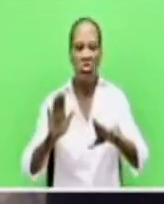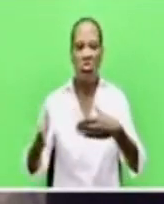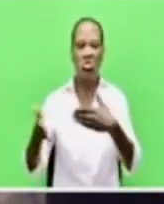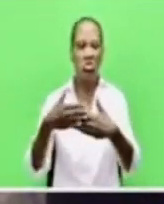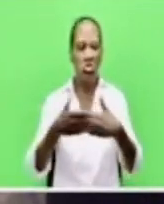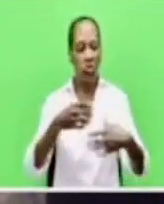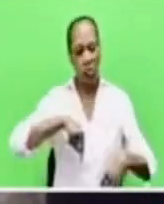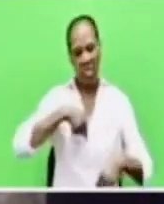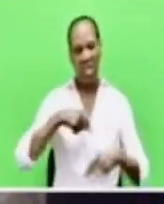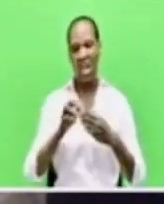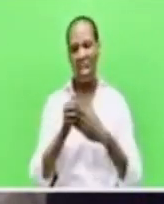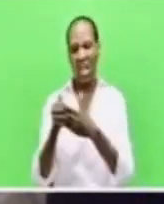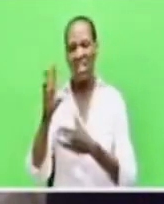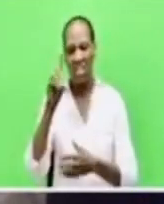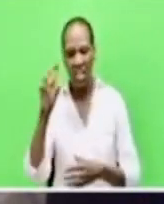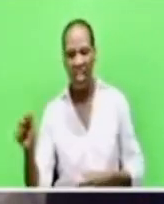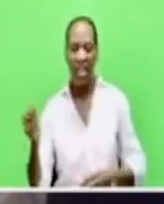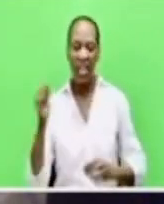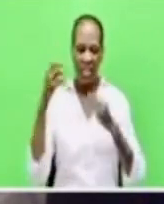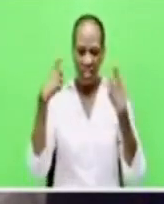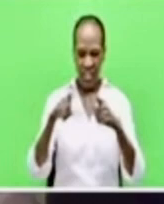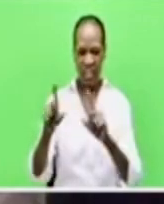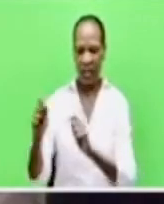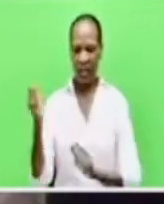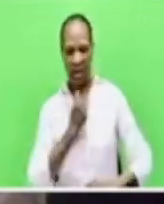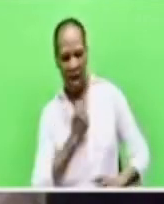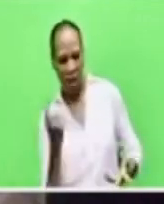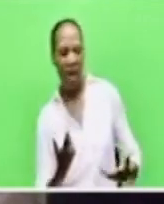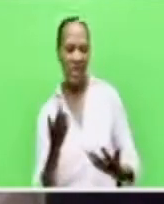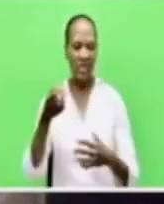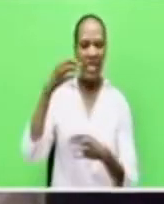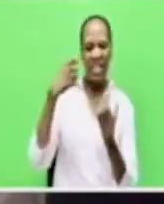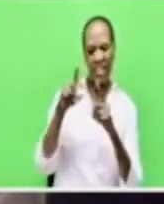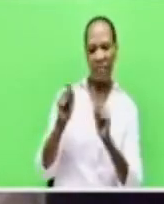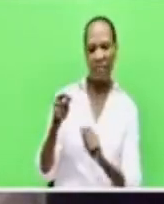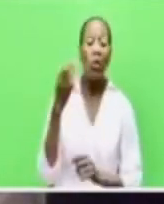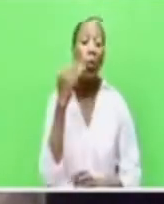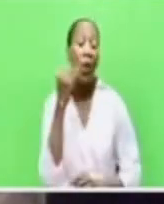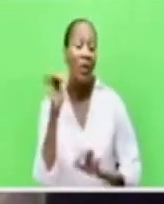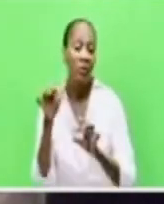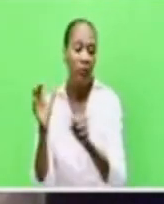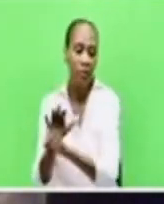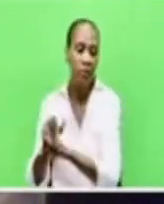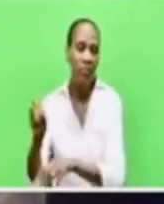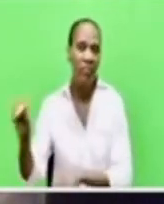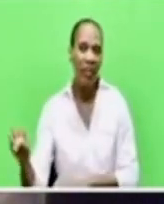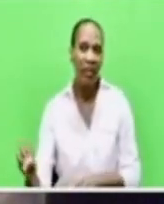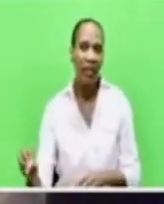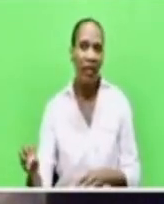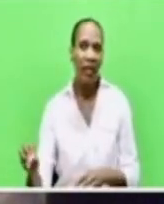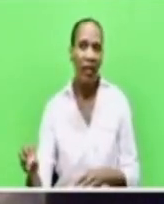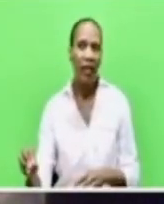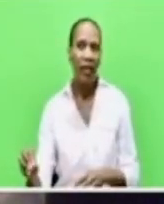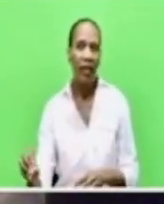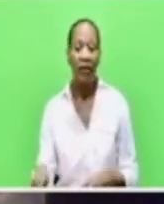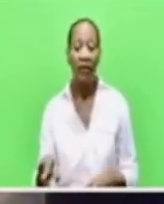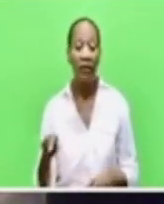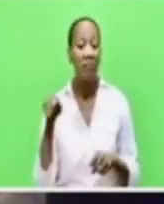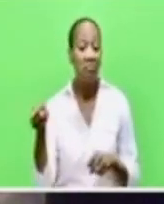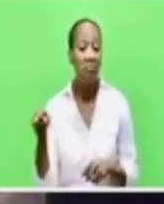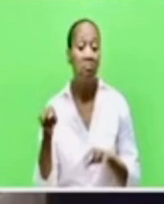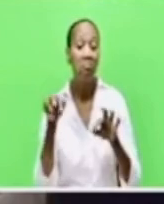in charge here. Cape Town is ours. Cape Town is white. They can't do anything in the white area." They